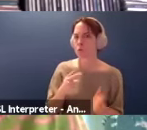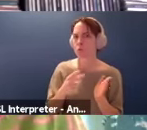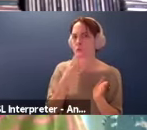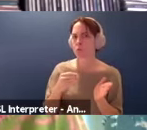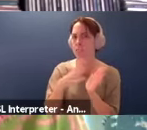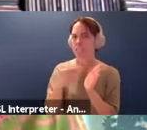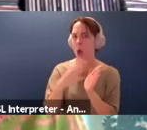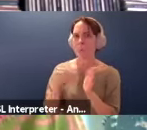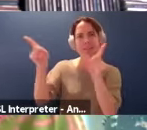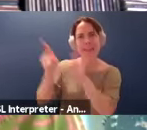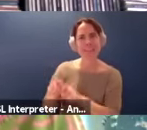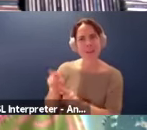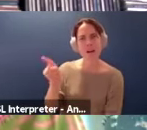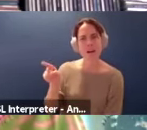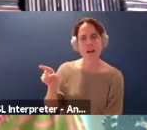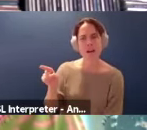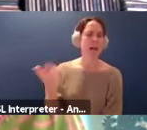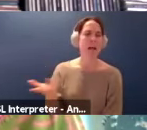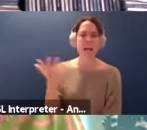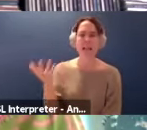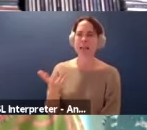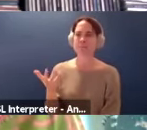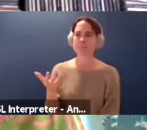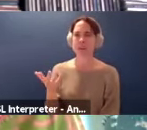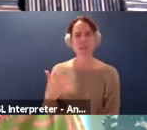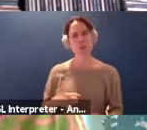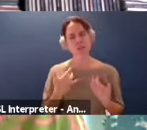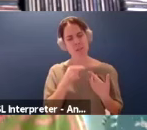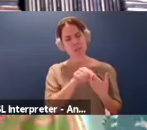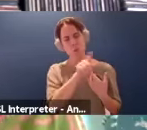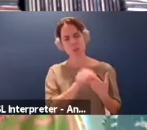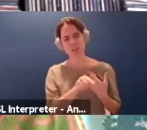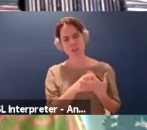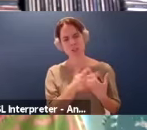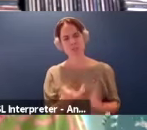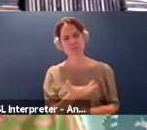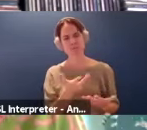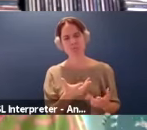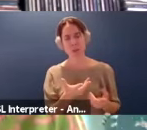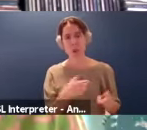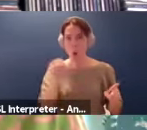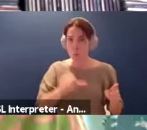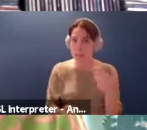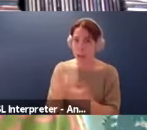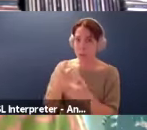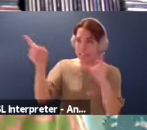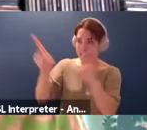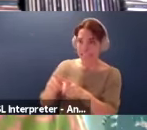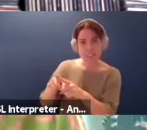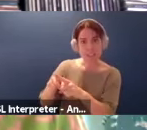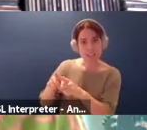this question or you know an analogous question would arise in our indian context um